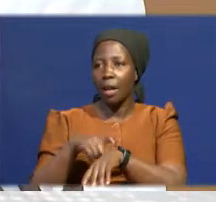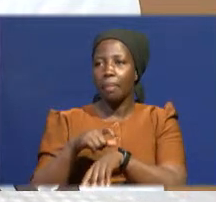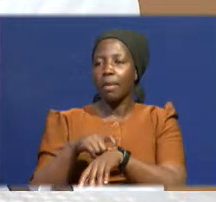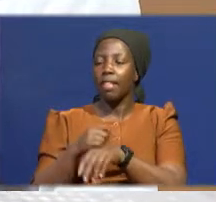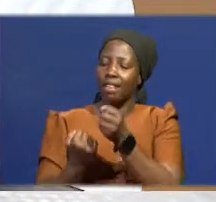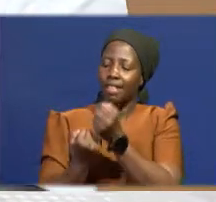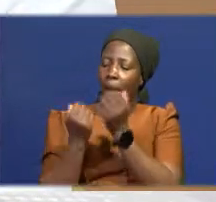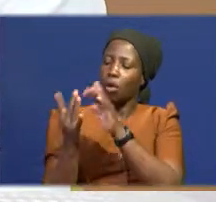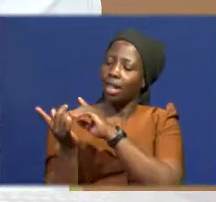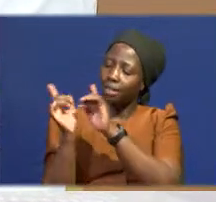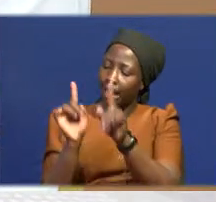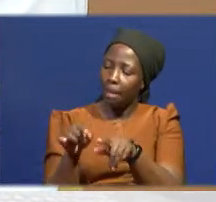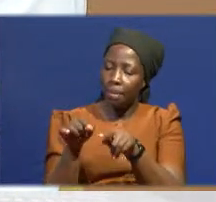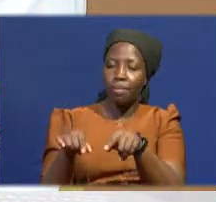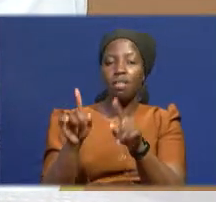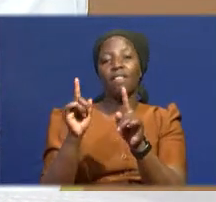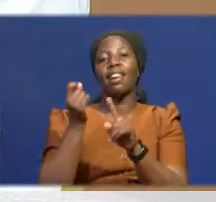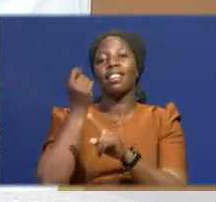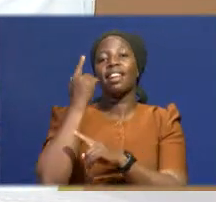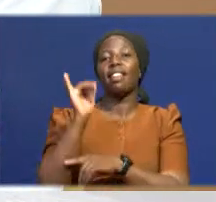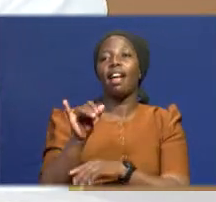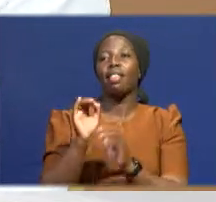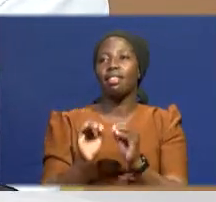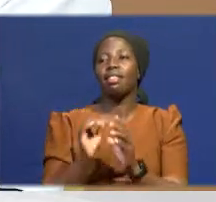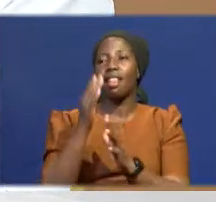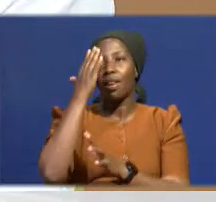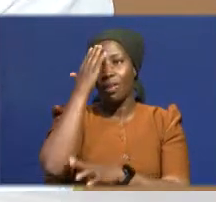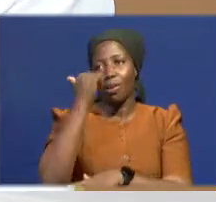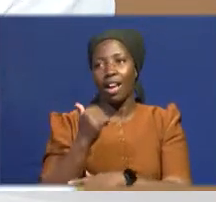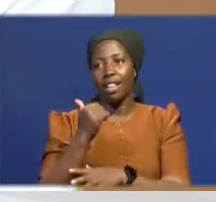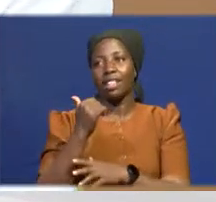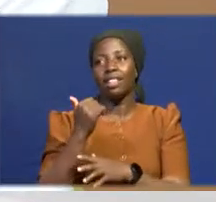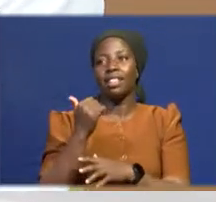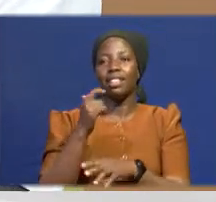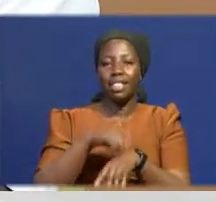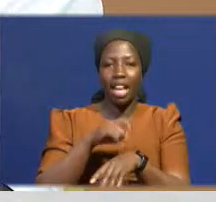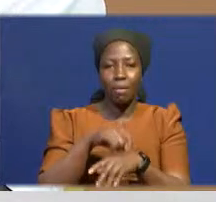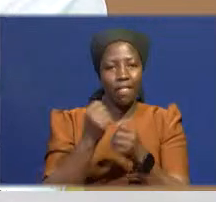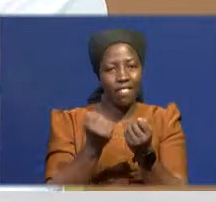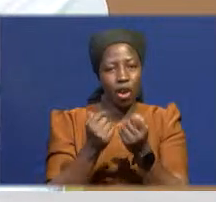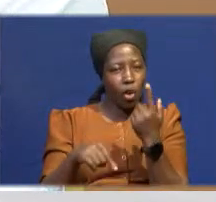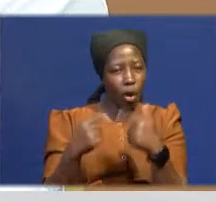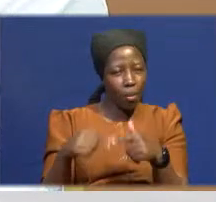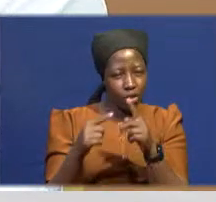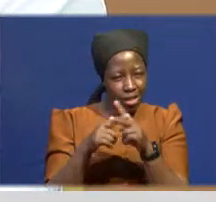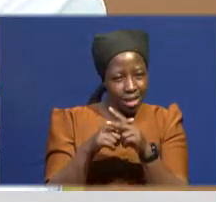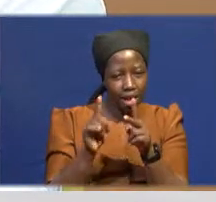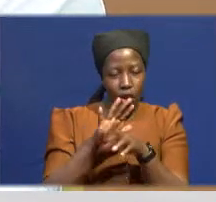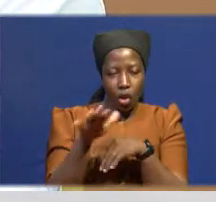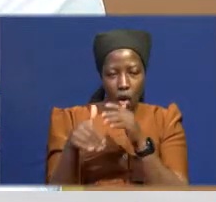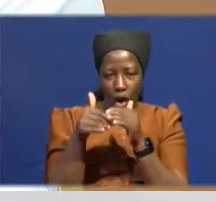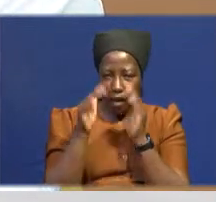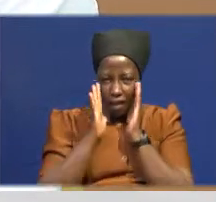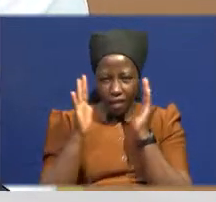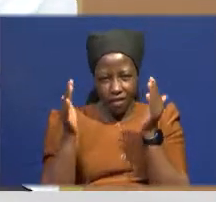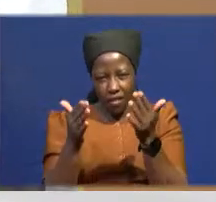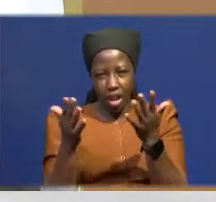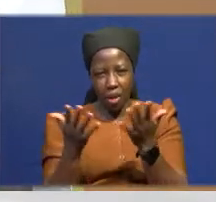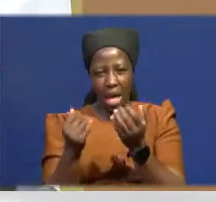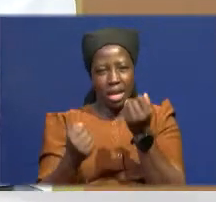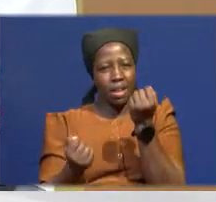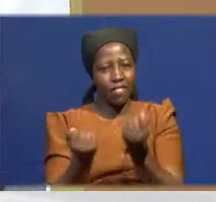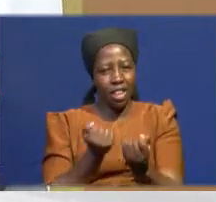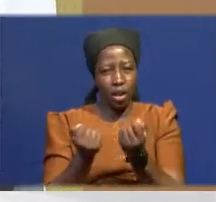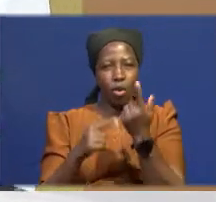fans come in, they don't understand that. Because once the rally starts, we all focus on the rally. You see? And now